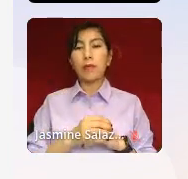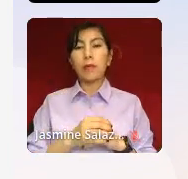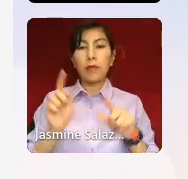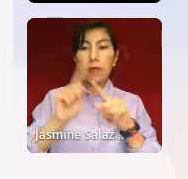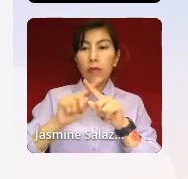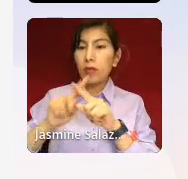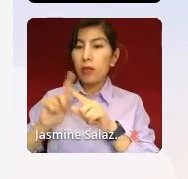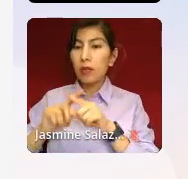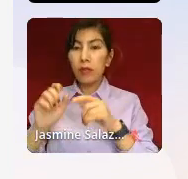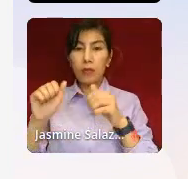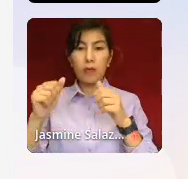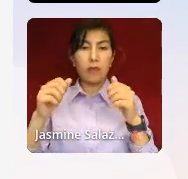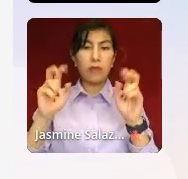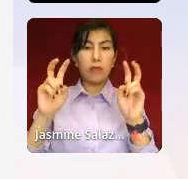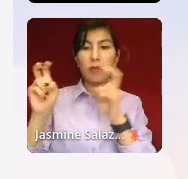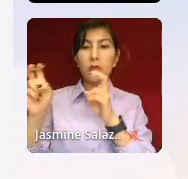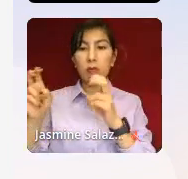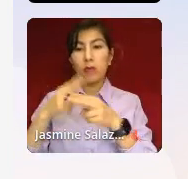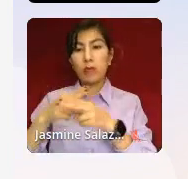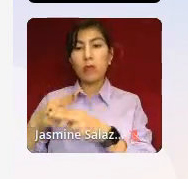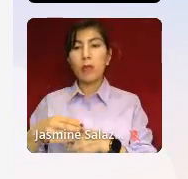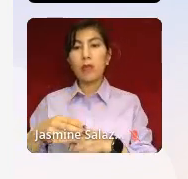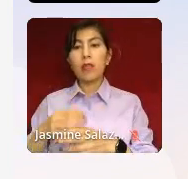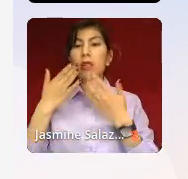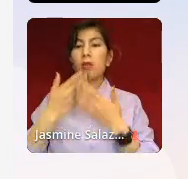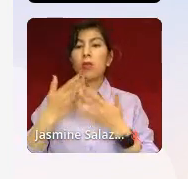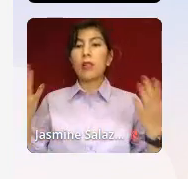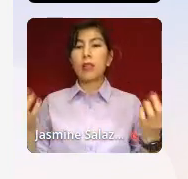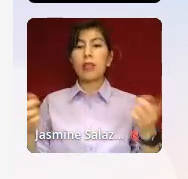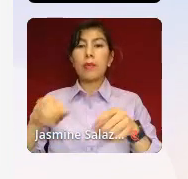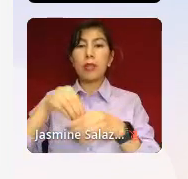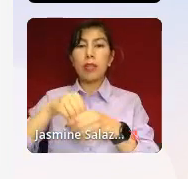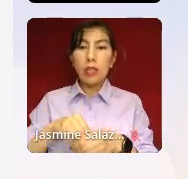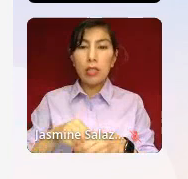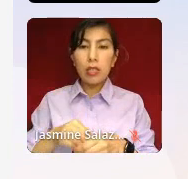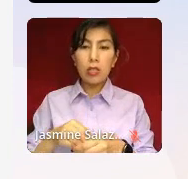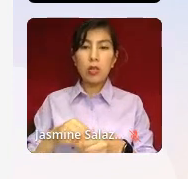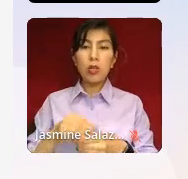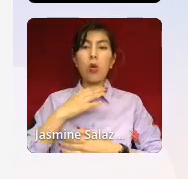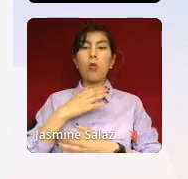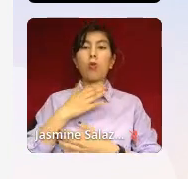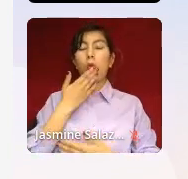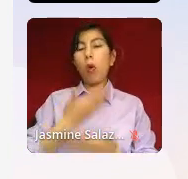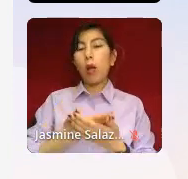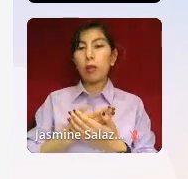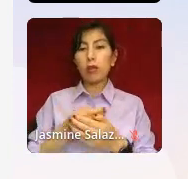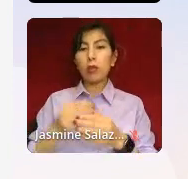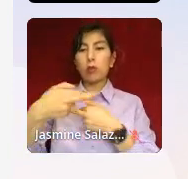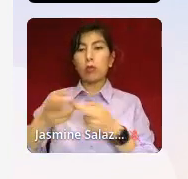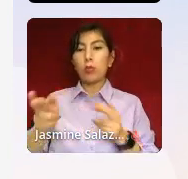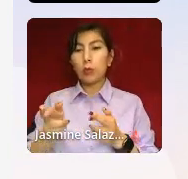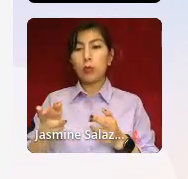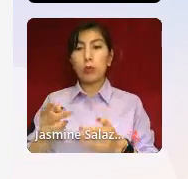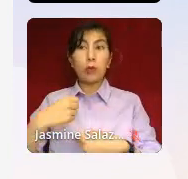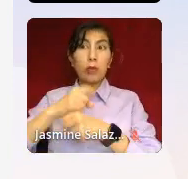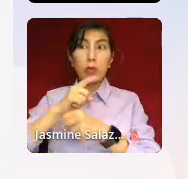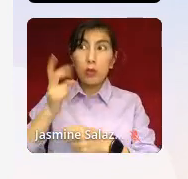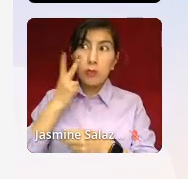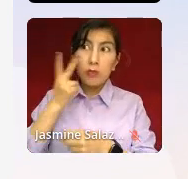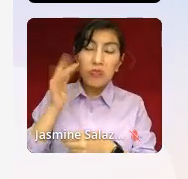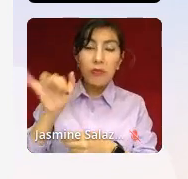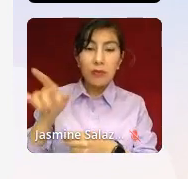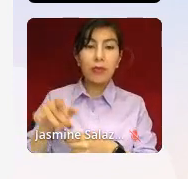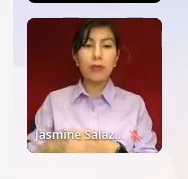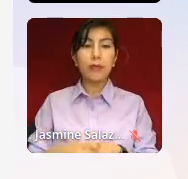camp, some great things happening in the wellness room. So please be sure to check that out. The partner booths and the lightning